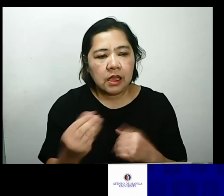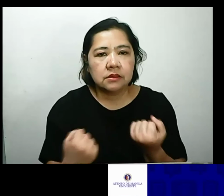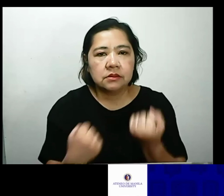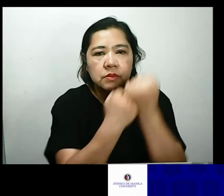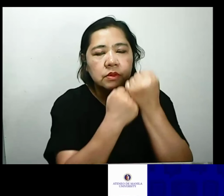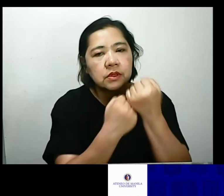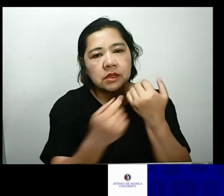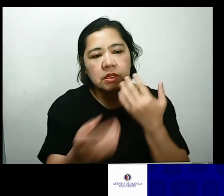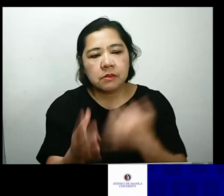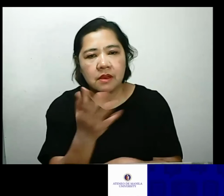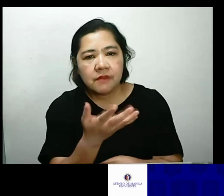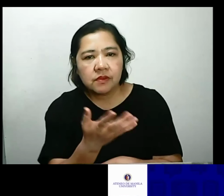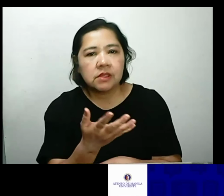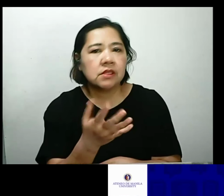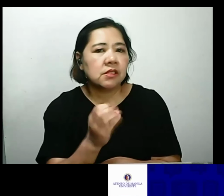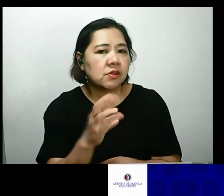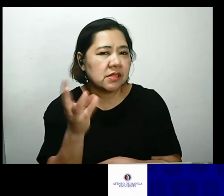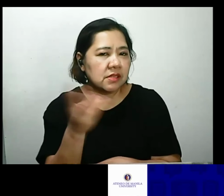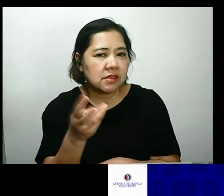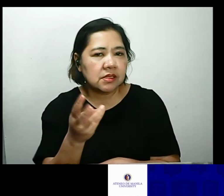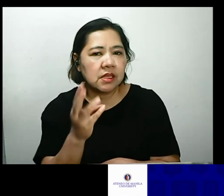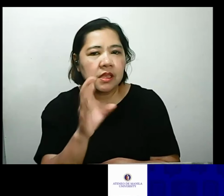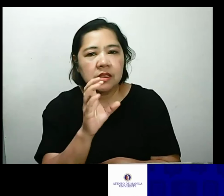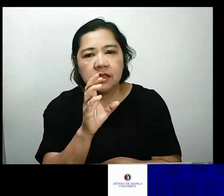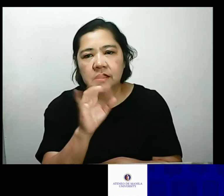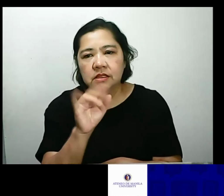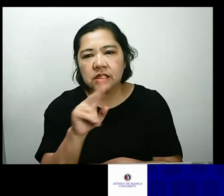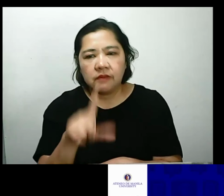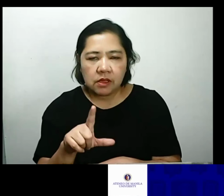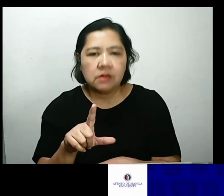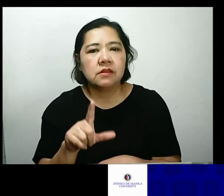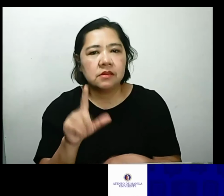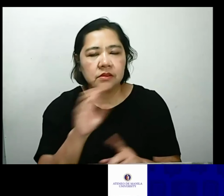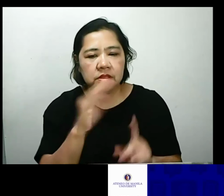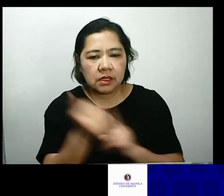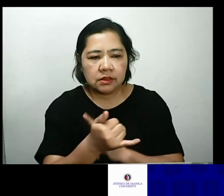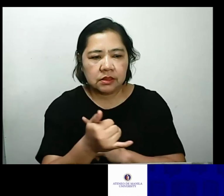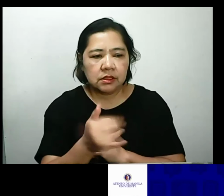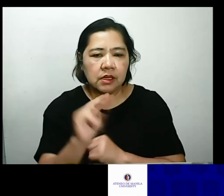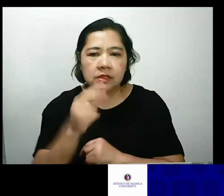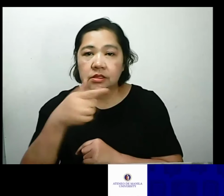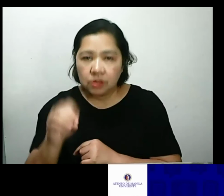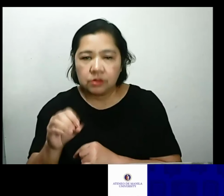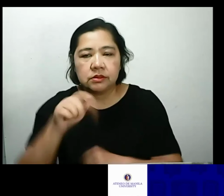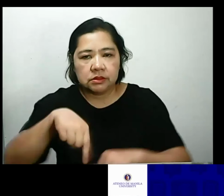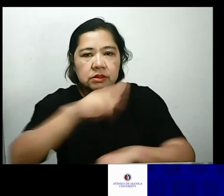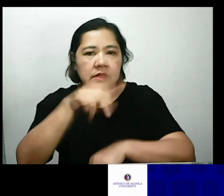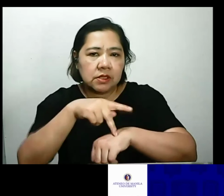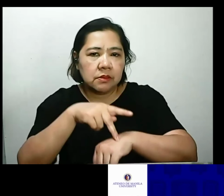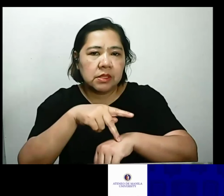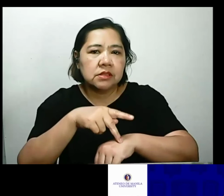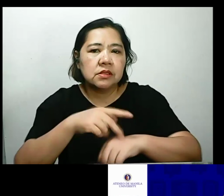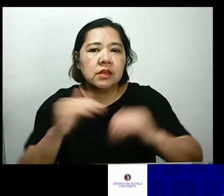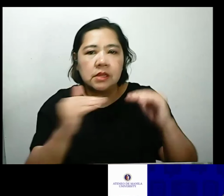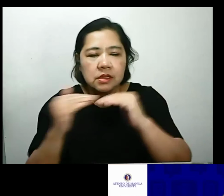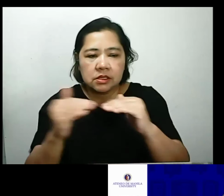around 50 or 60 civil society and non-government organizations in the Philippines for a just energy transition. And I hope